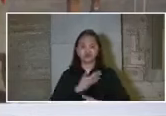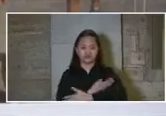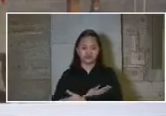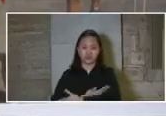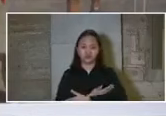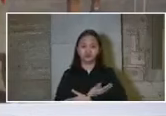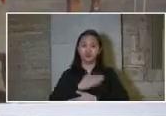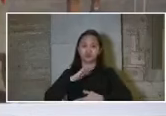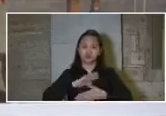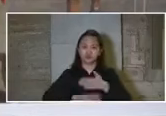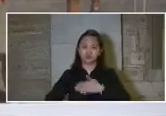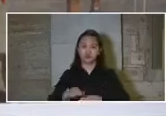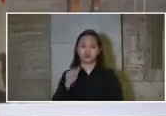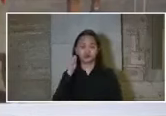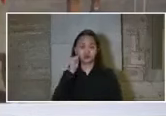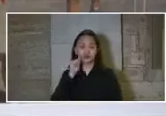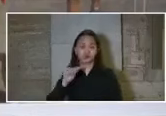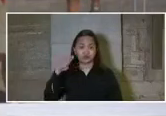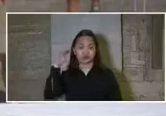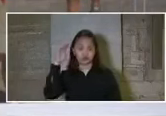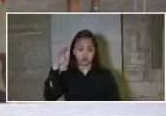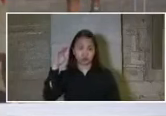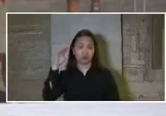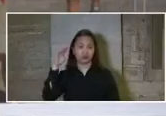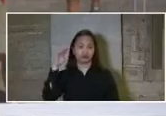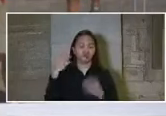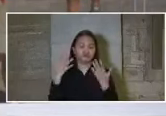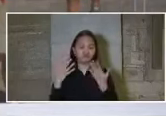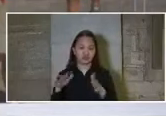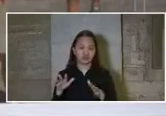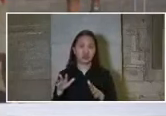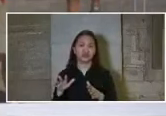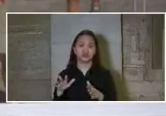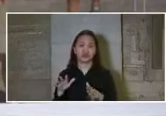dies from the idea of not being a motherhood, of being a mother.